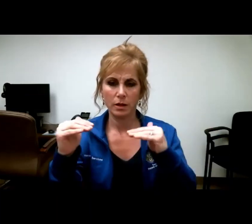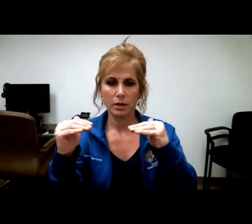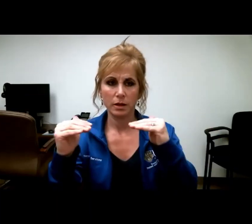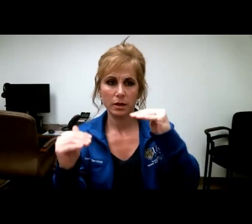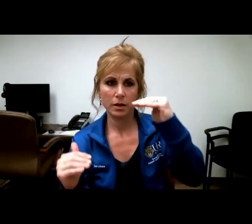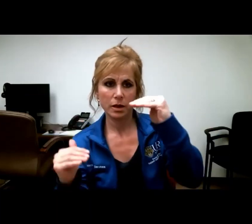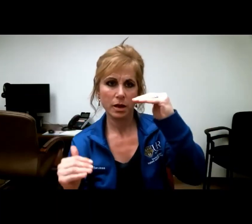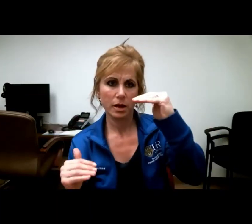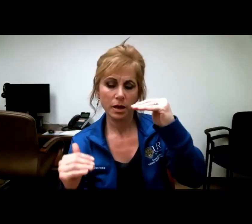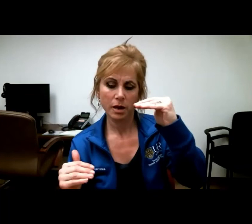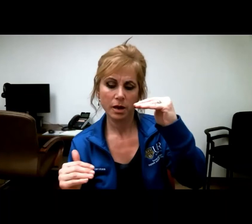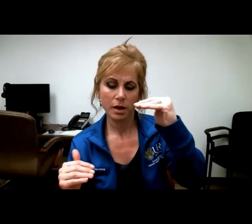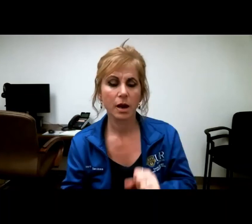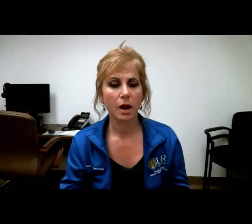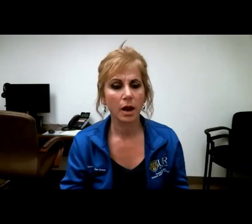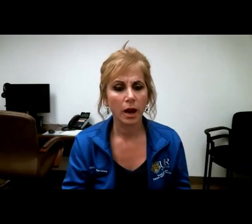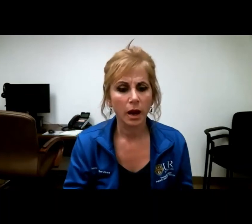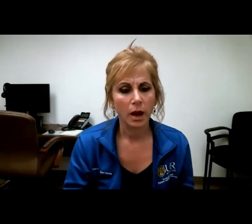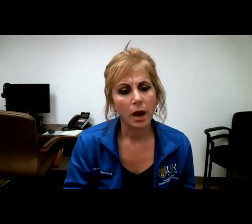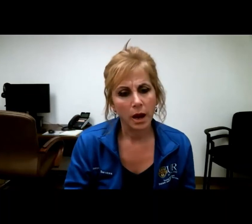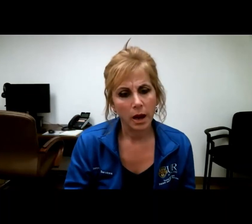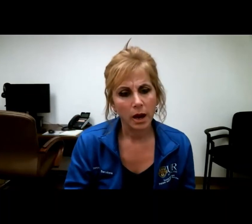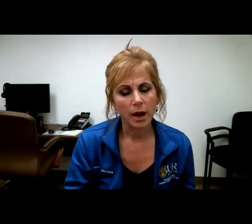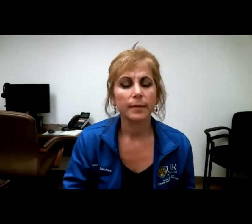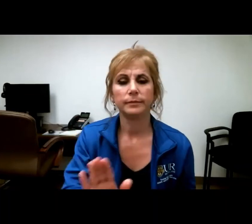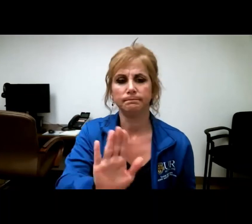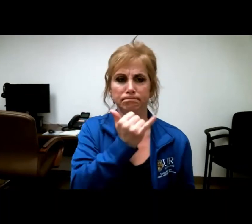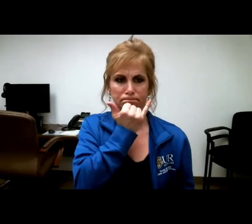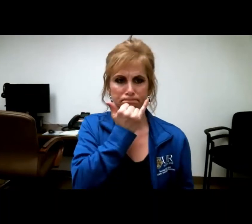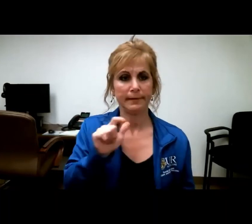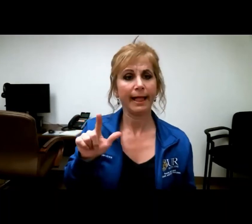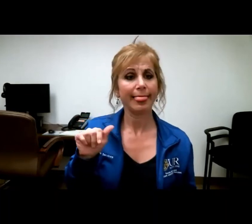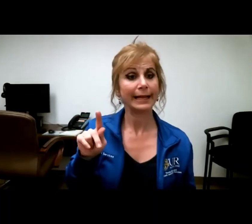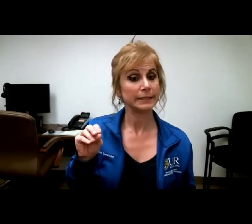same or sometimes lower than among